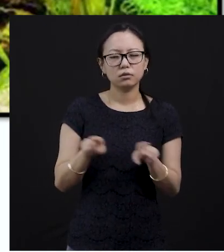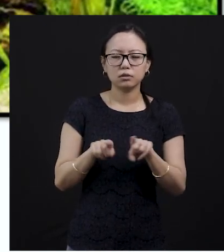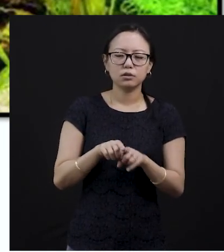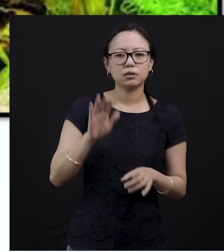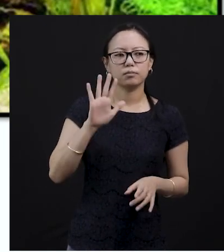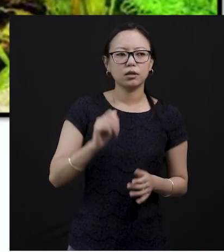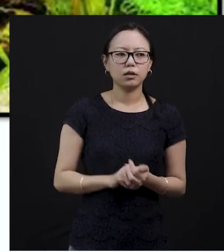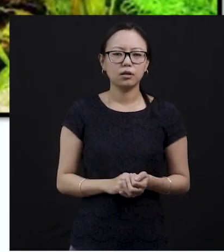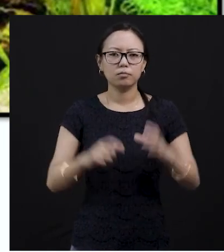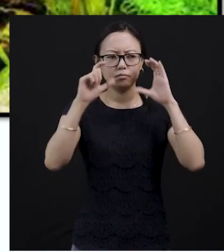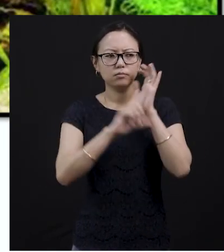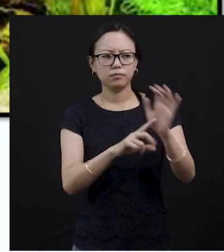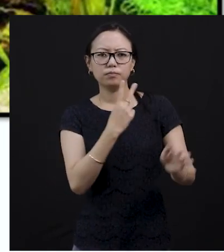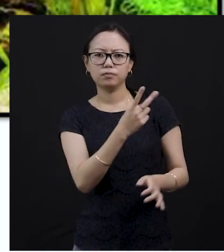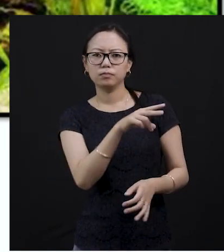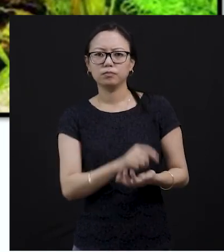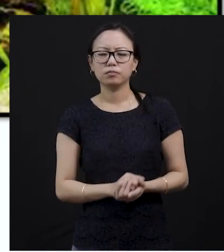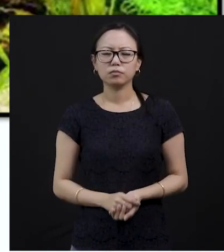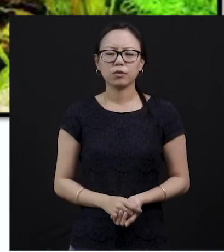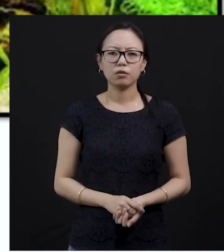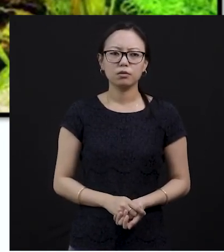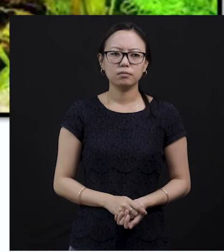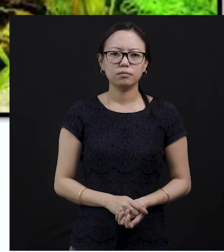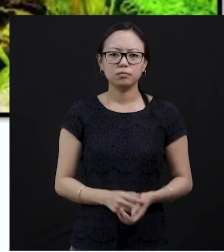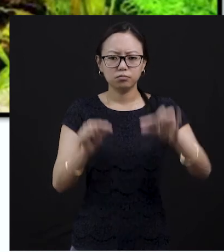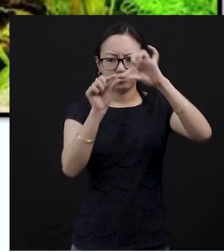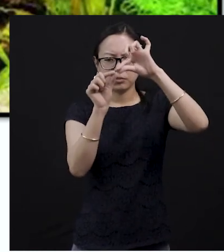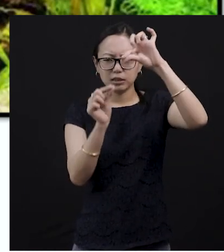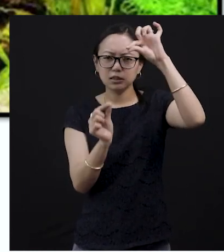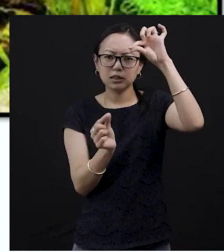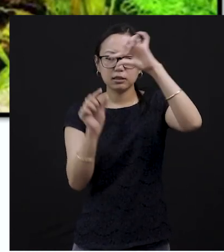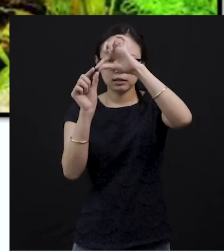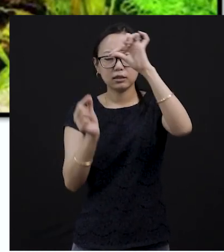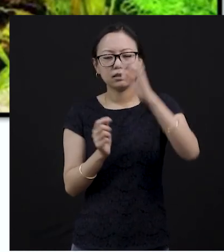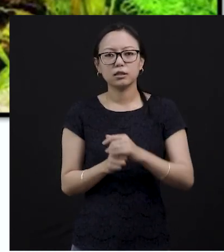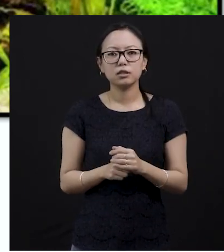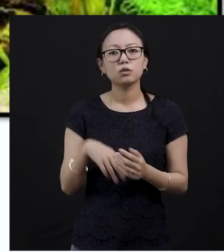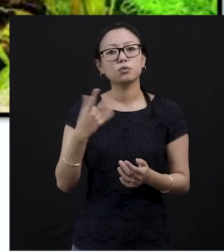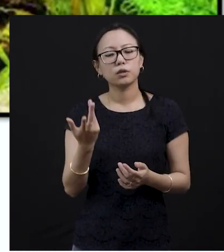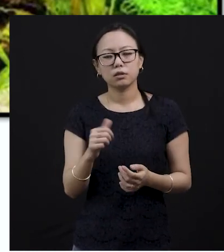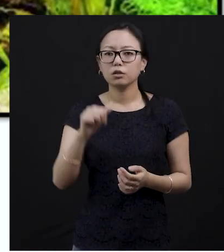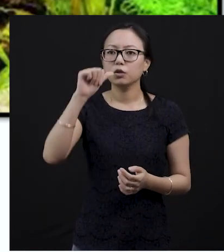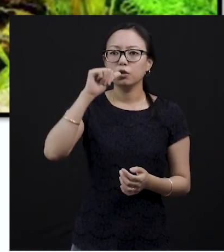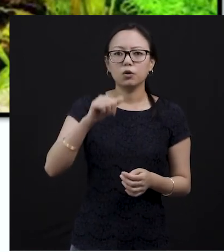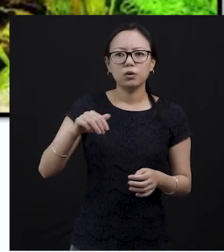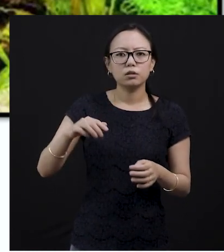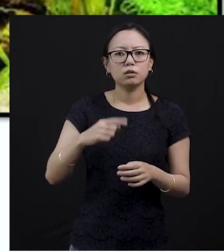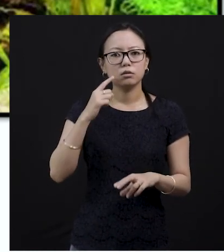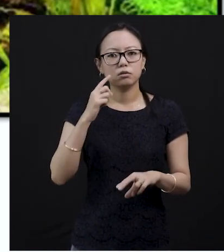way the leaves will not be destroyed, isn't it? So mostly the underwater plants, they